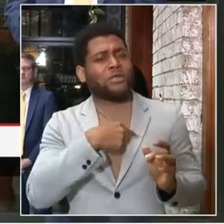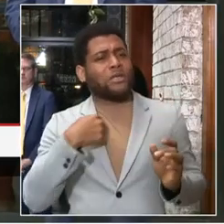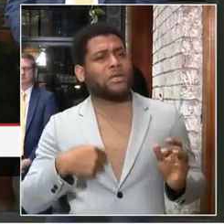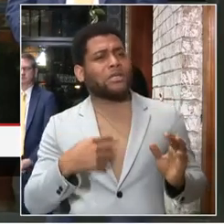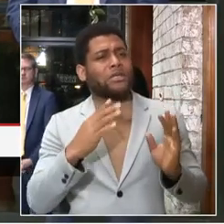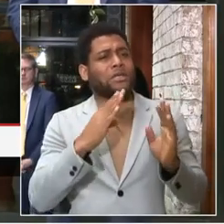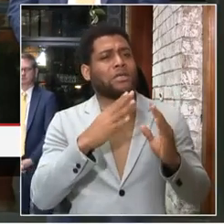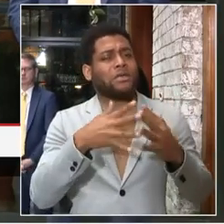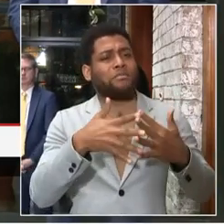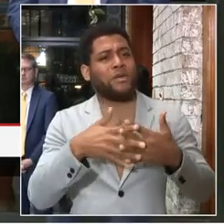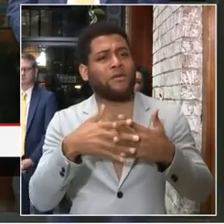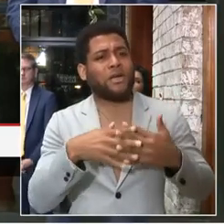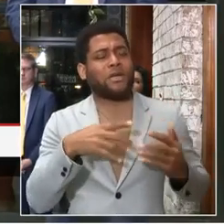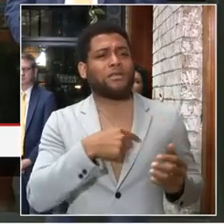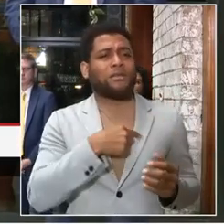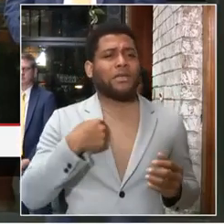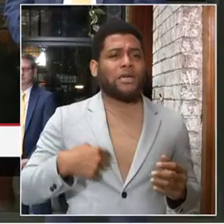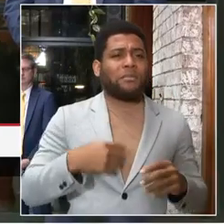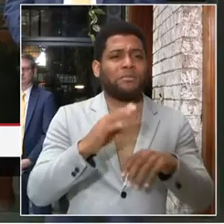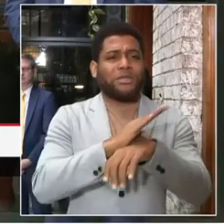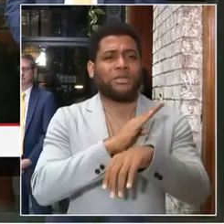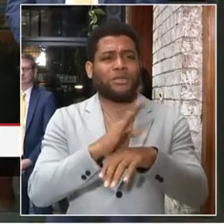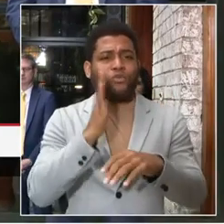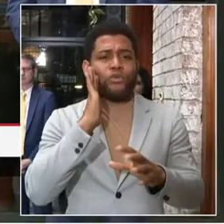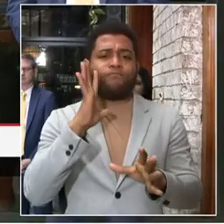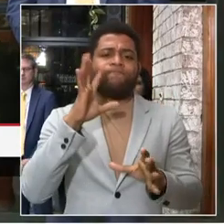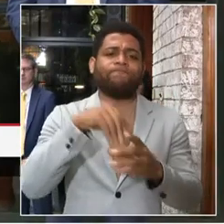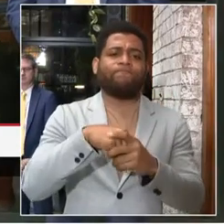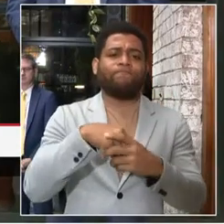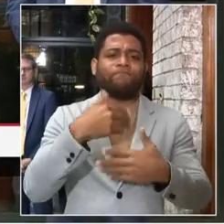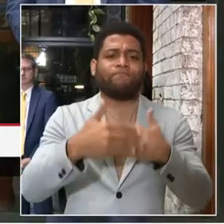businesses, Chinese Americans would play in the